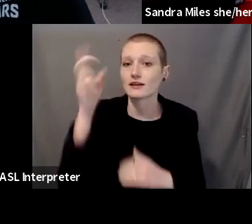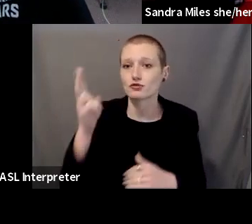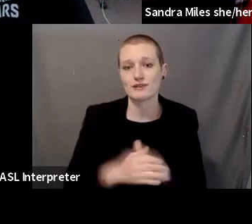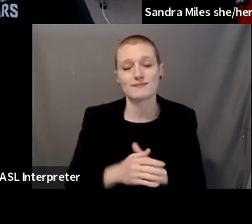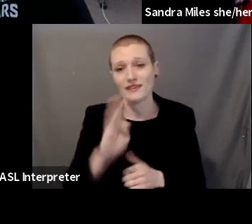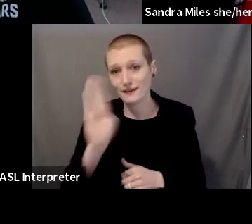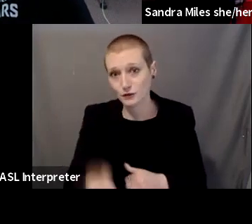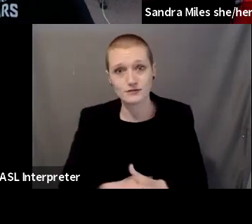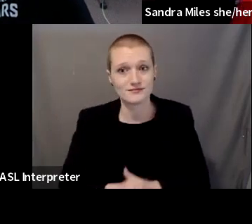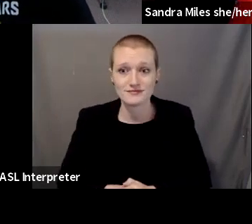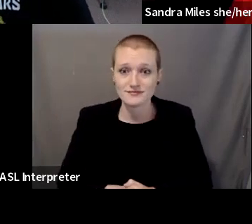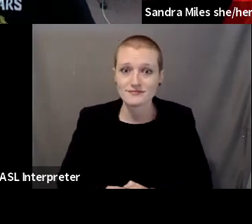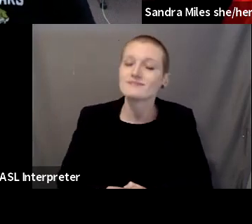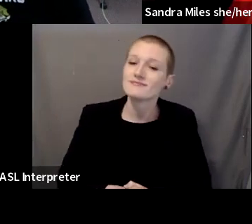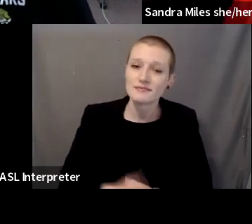right, your answer is accepted.